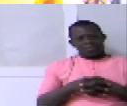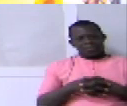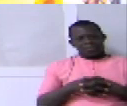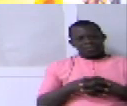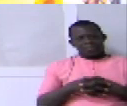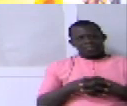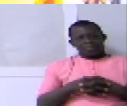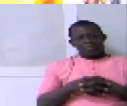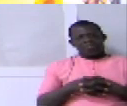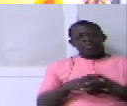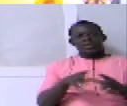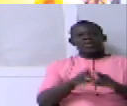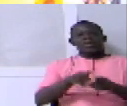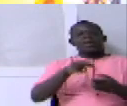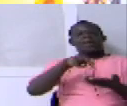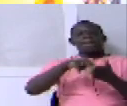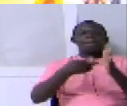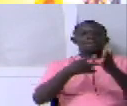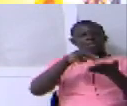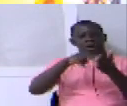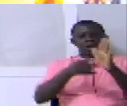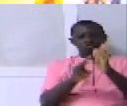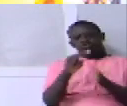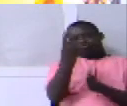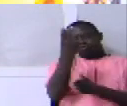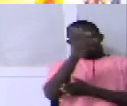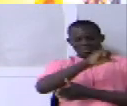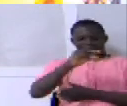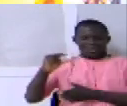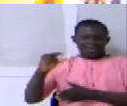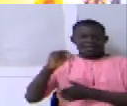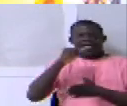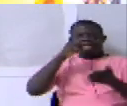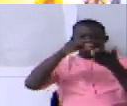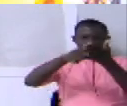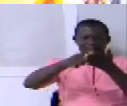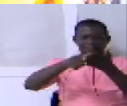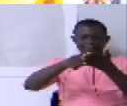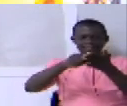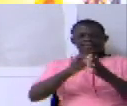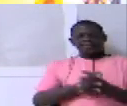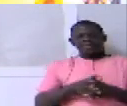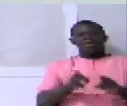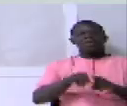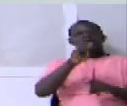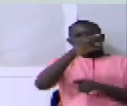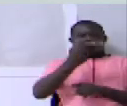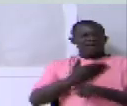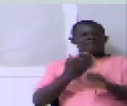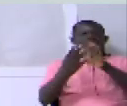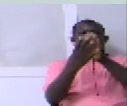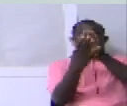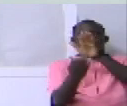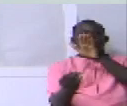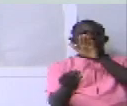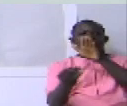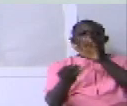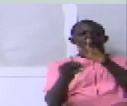sir. Munda kuma kan borindi fula. Yes, sir. Okay, kuma kan borindi fula. Do you have a copy of